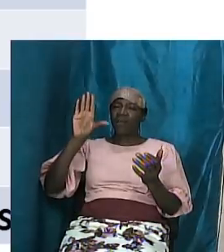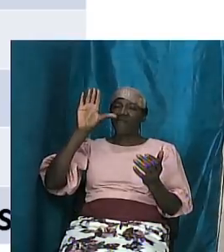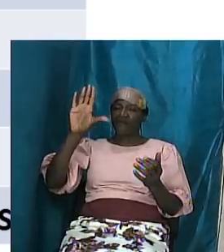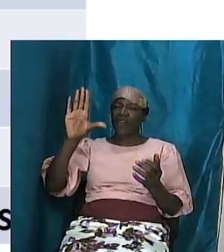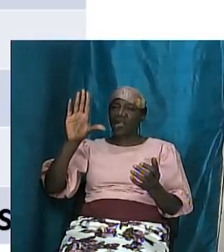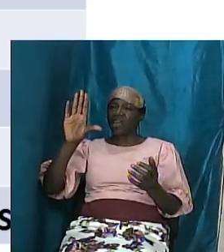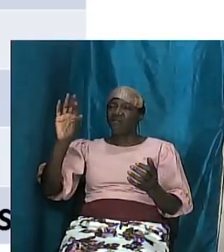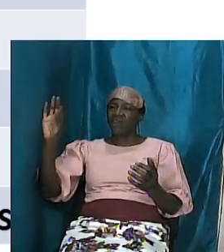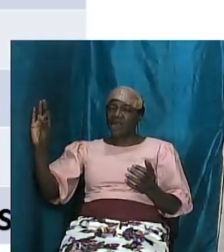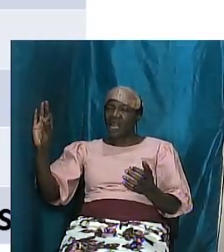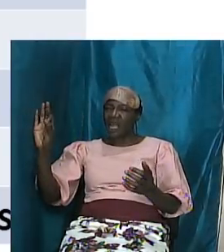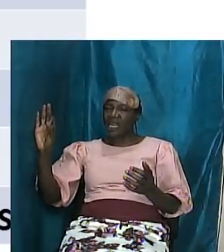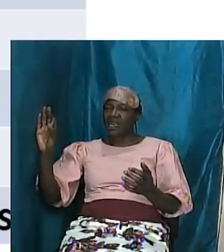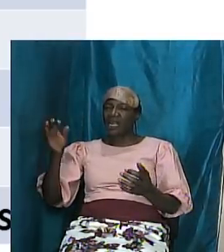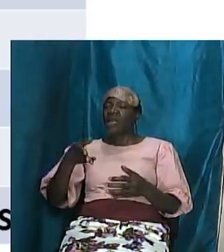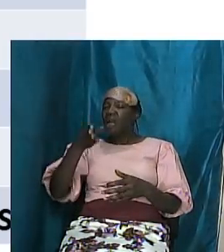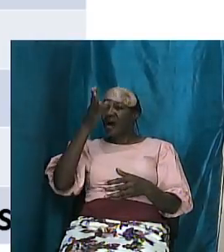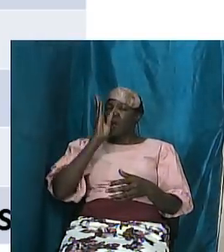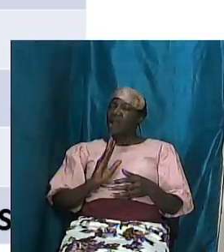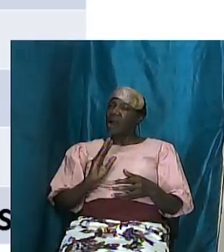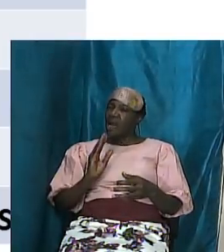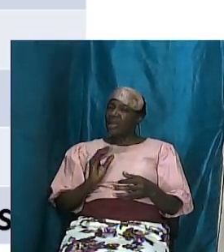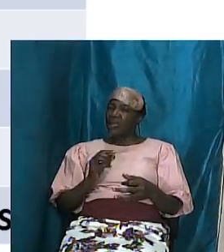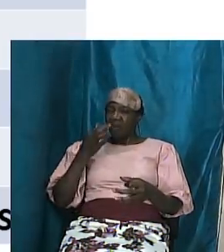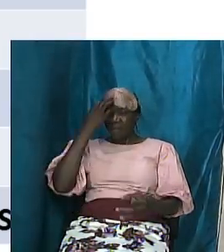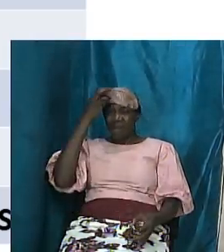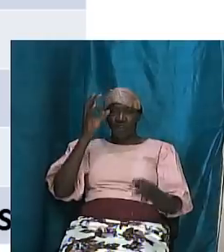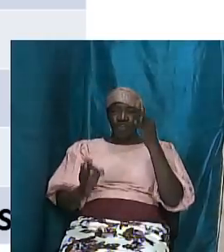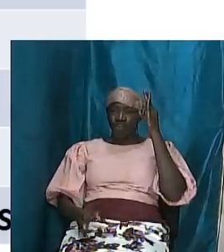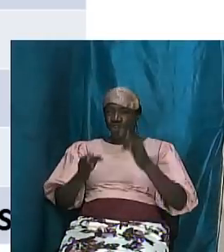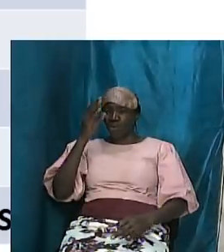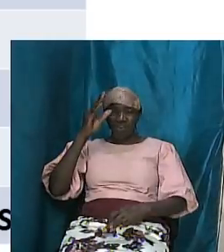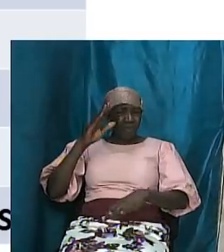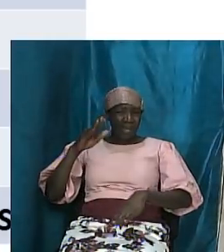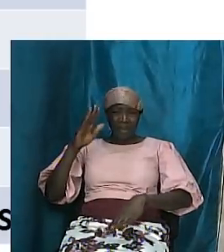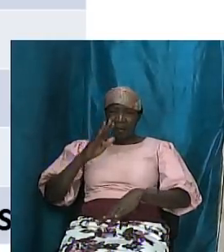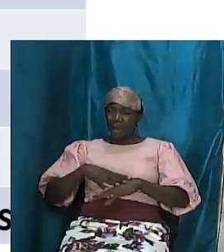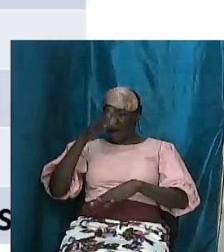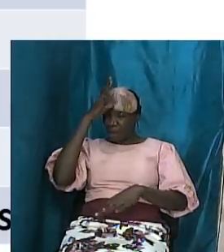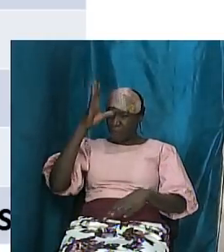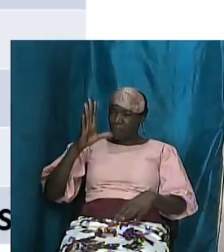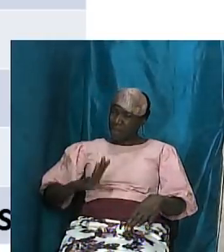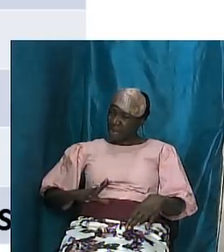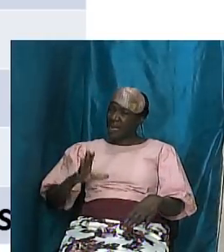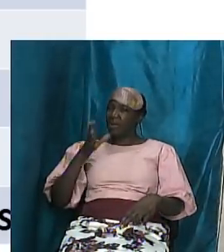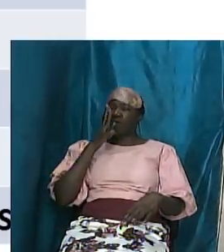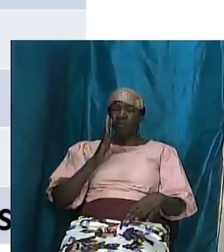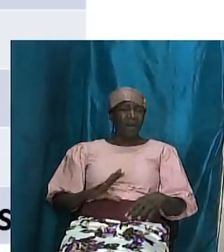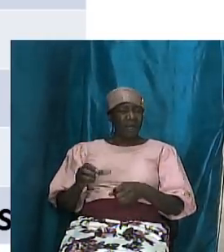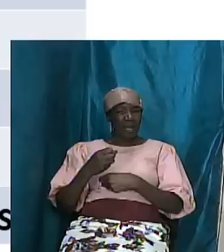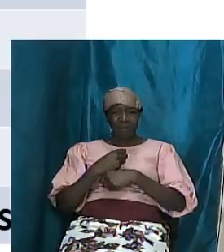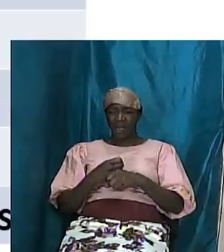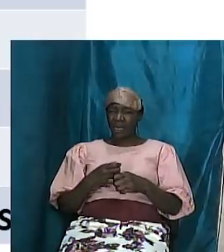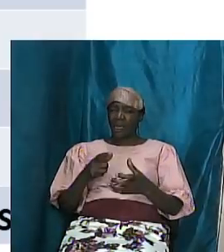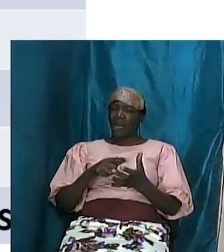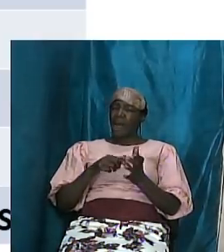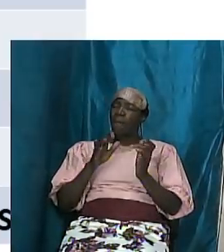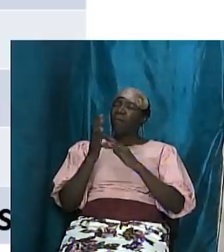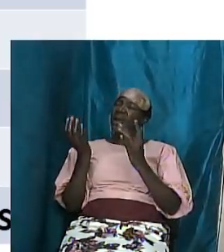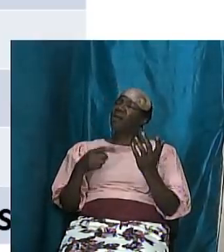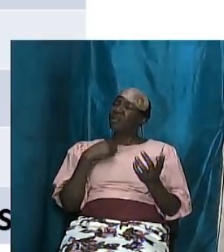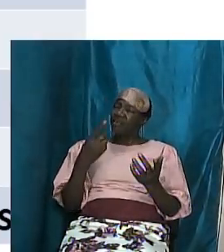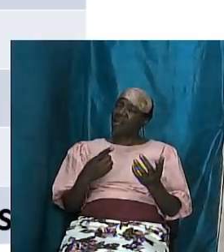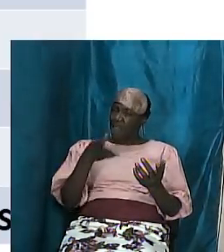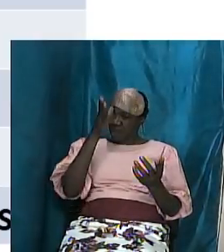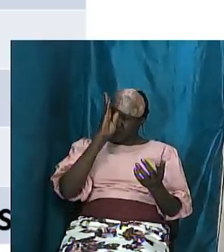God had to pronounce judgment on man that he had made. The Bible said at one point when God, in reference to